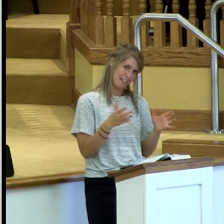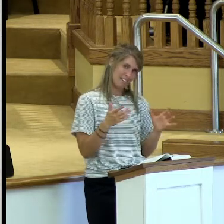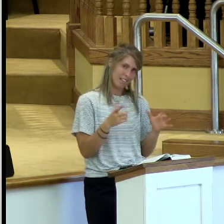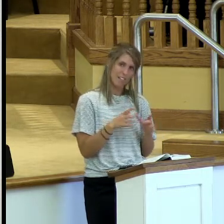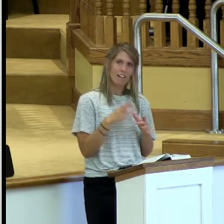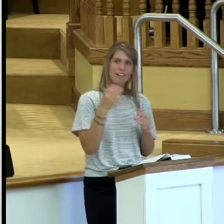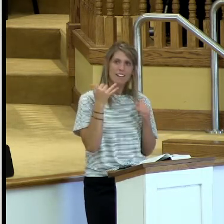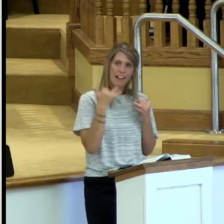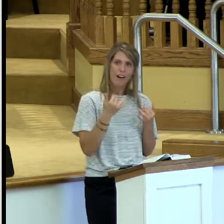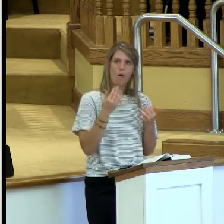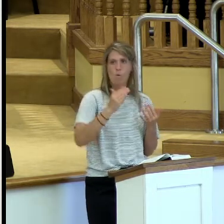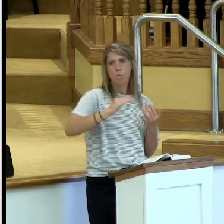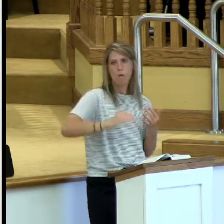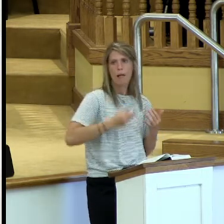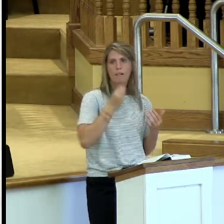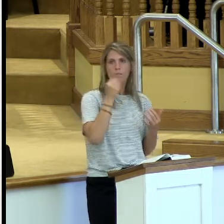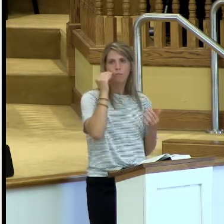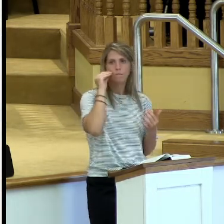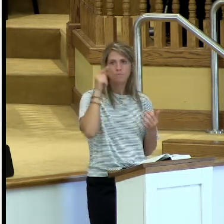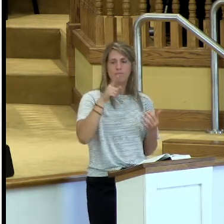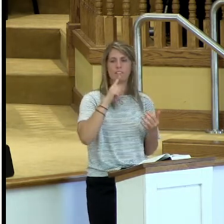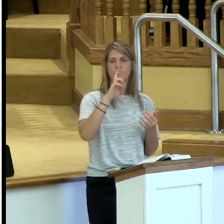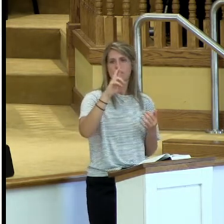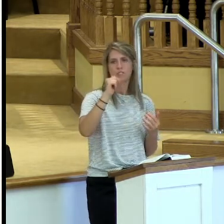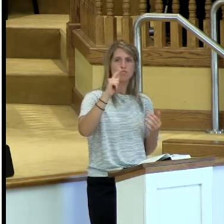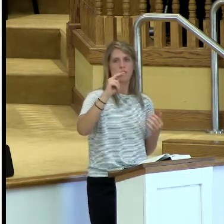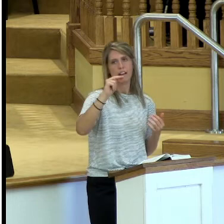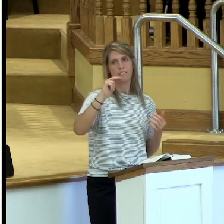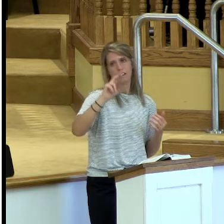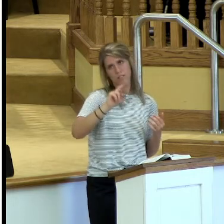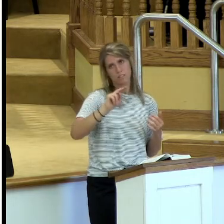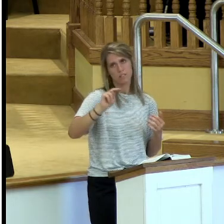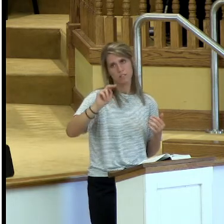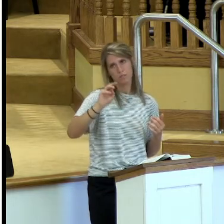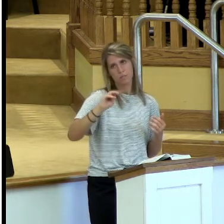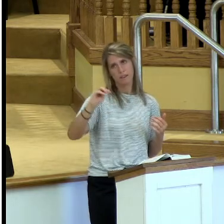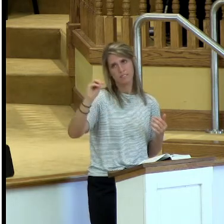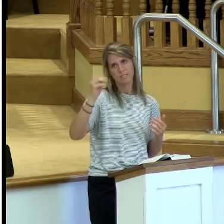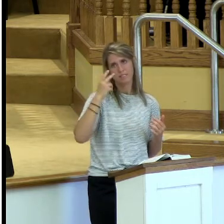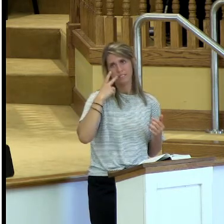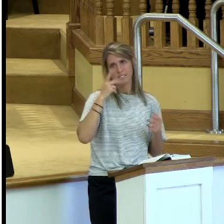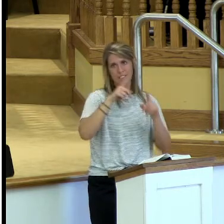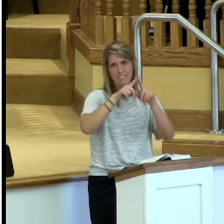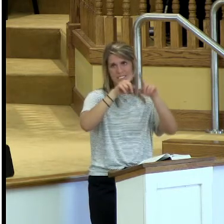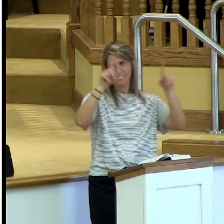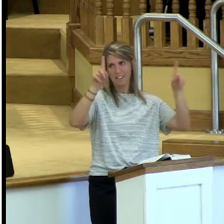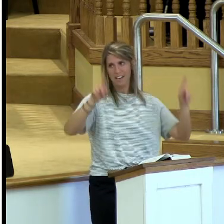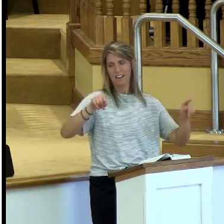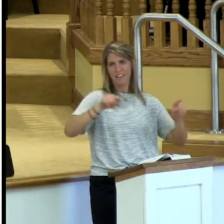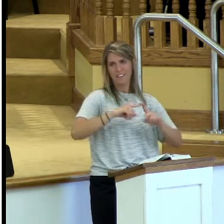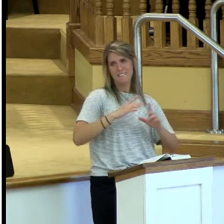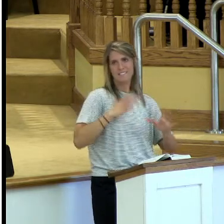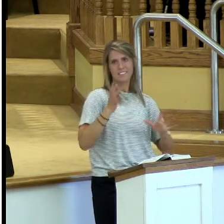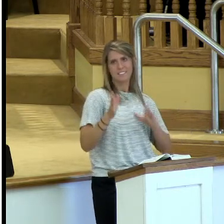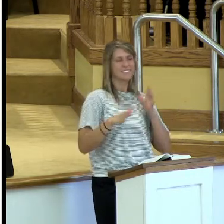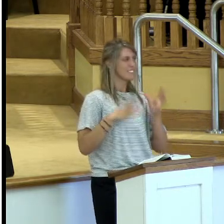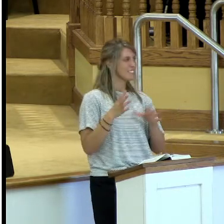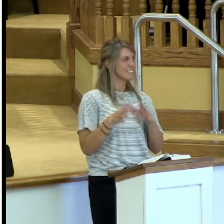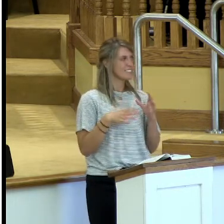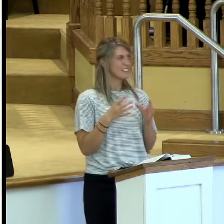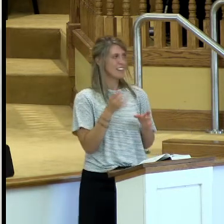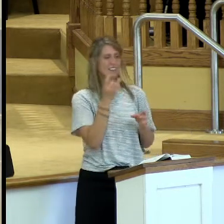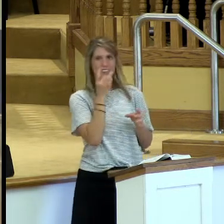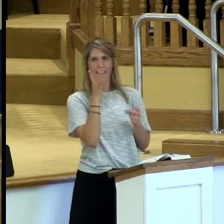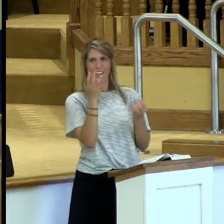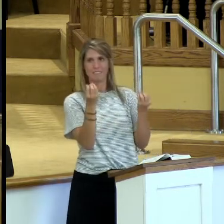then, welcome home. This is Raton, New Mexico. See the cool little sign? It's real fancy. It